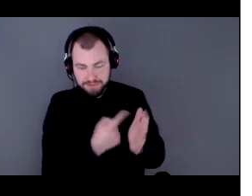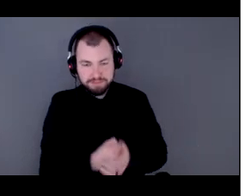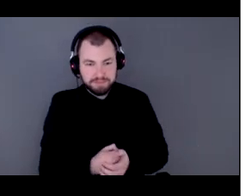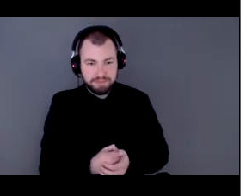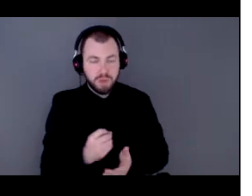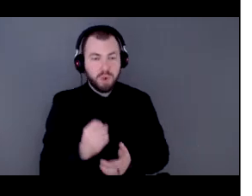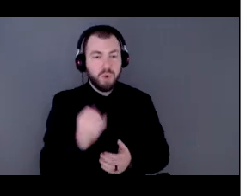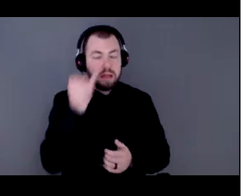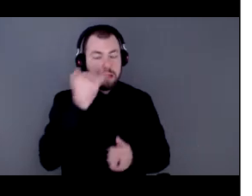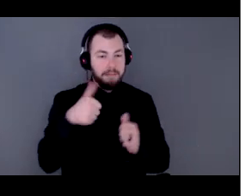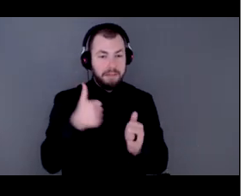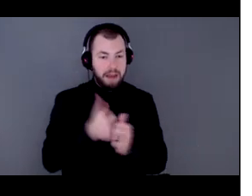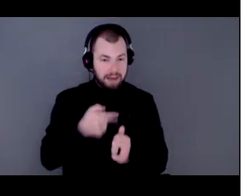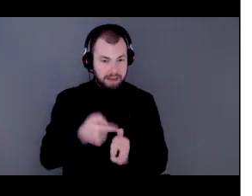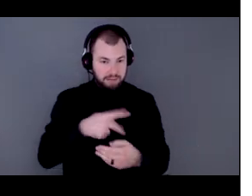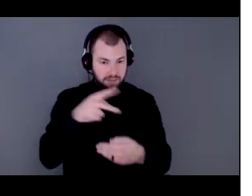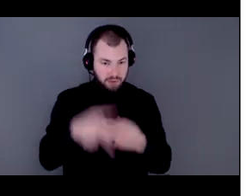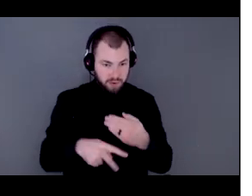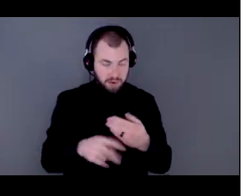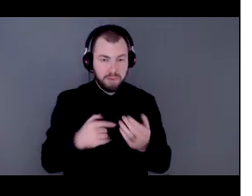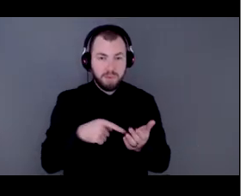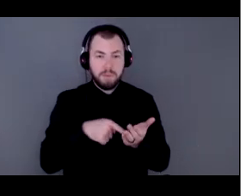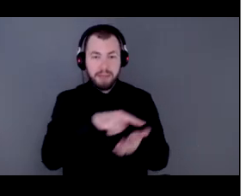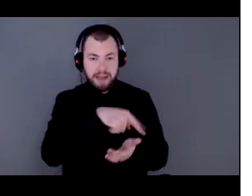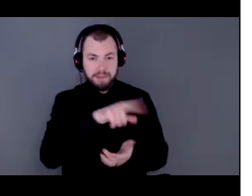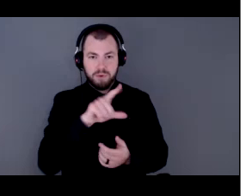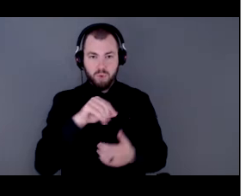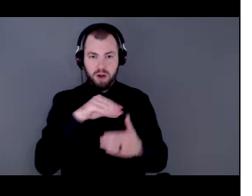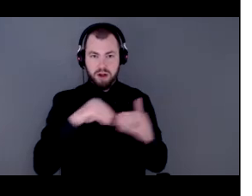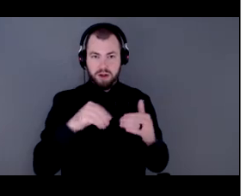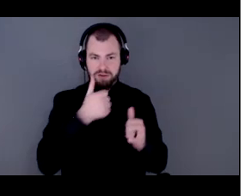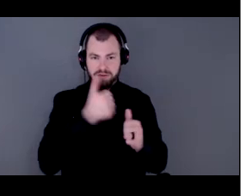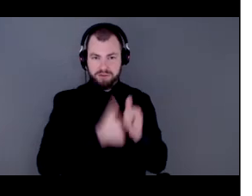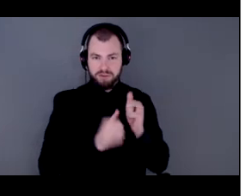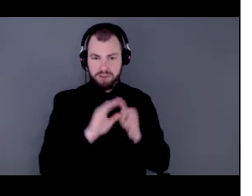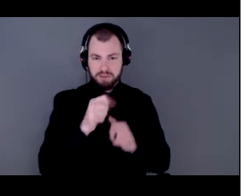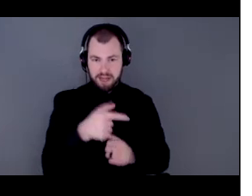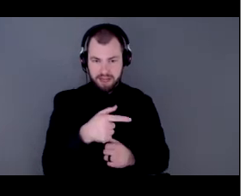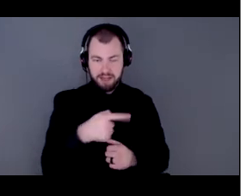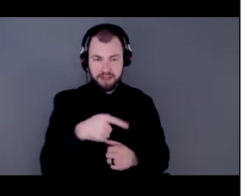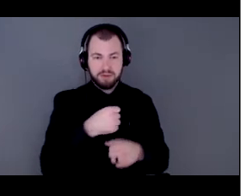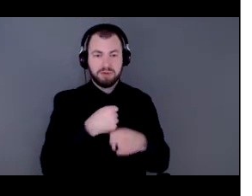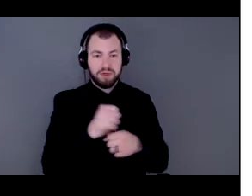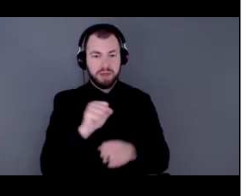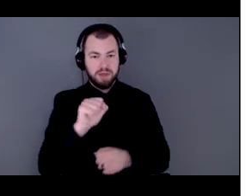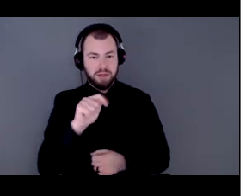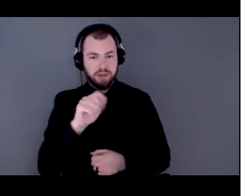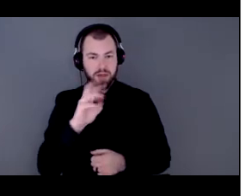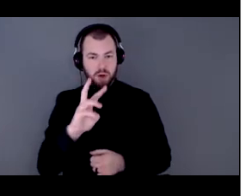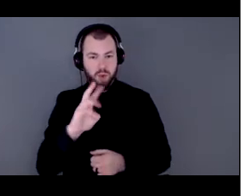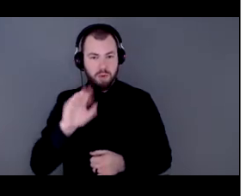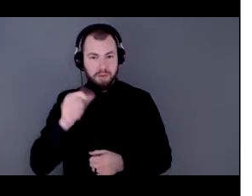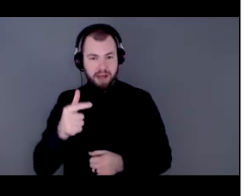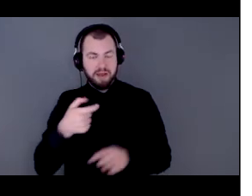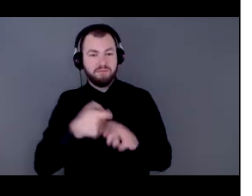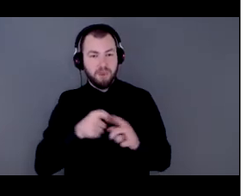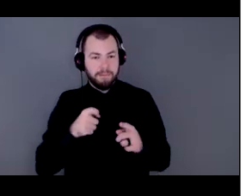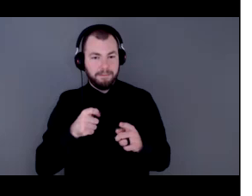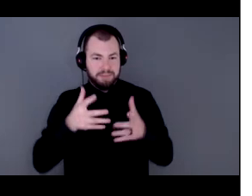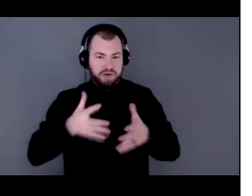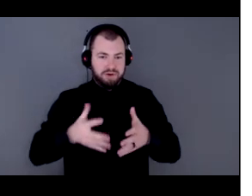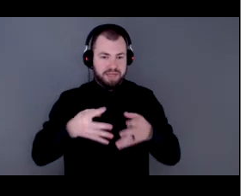is we pay the shrimpers $20 a bag and they create stow bags out of their derelict nets. And for